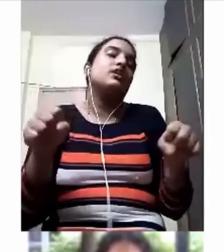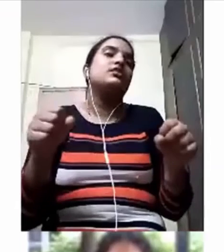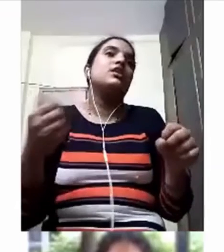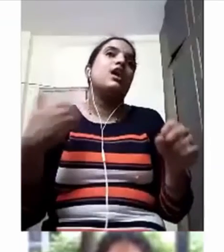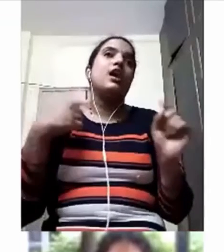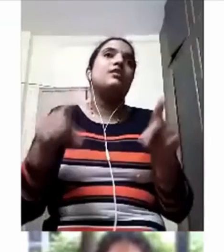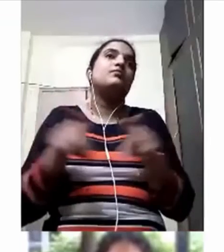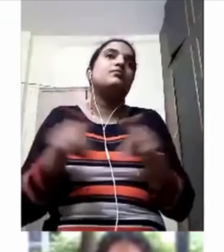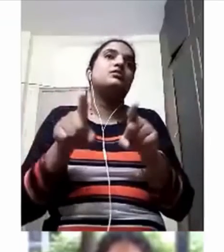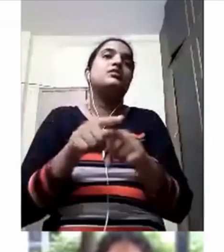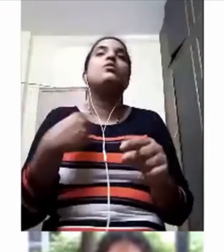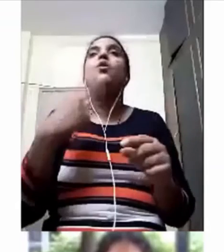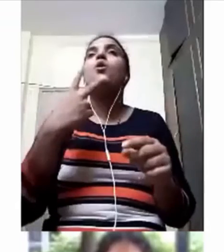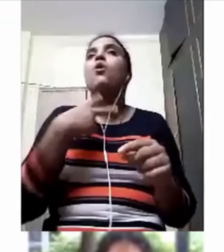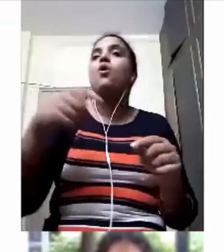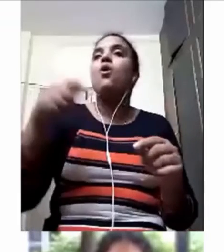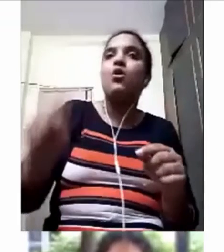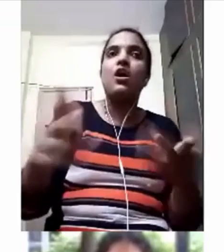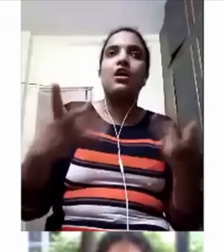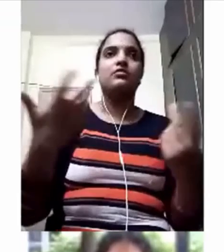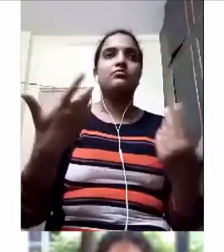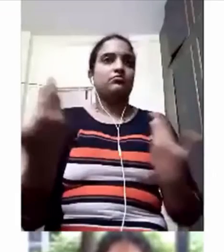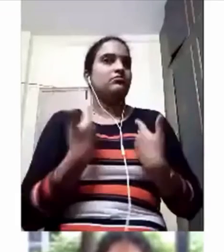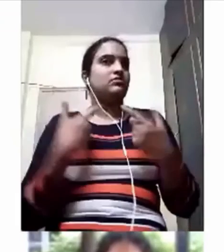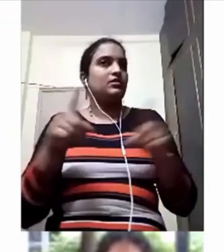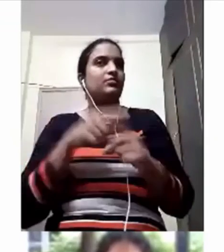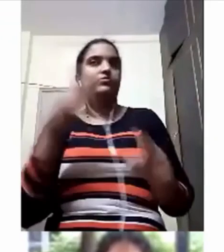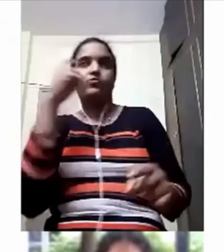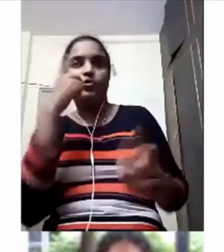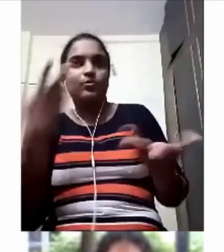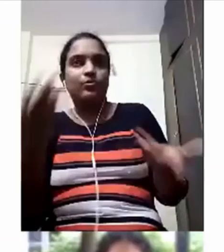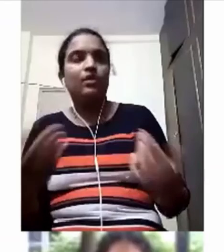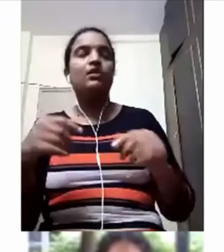I am a comedian, I am a woman, I am...